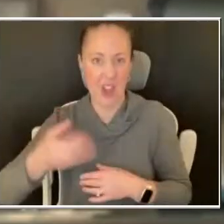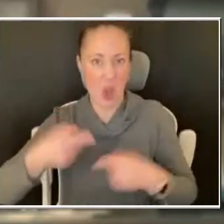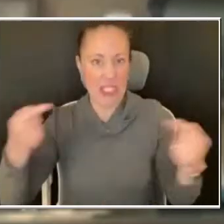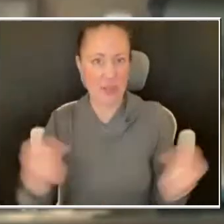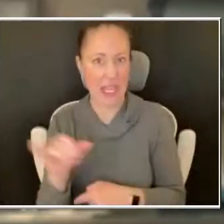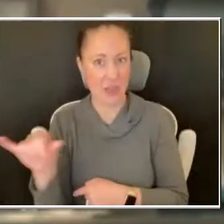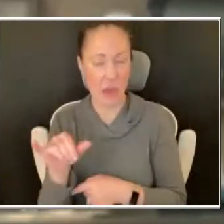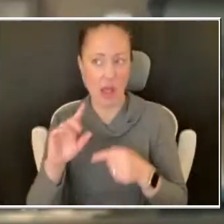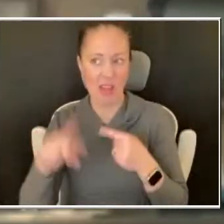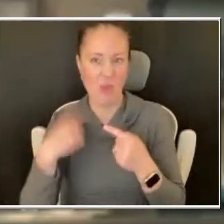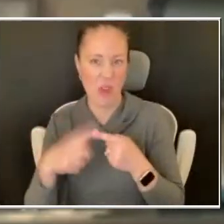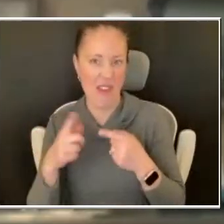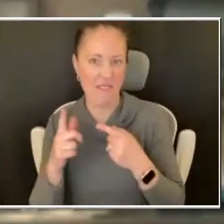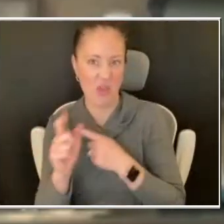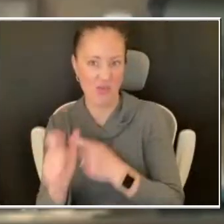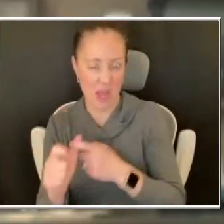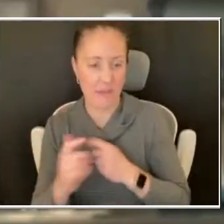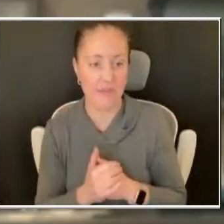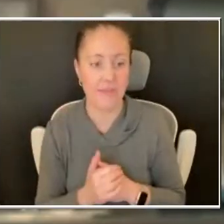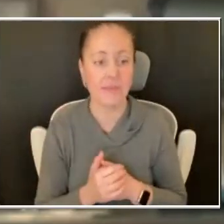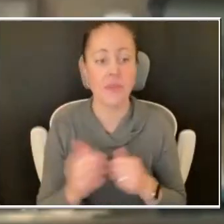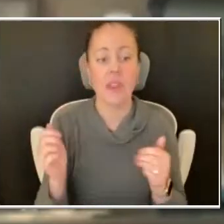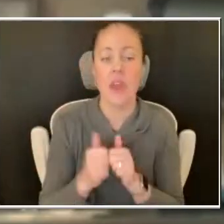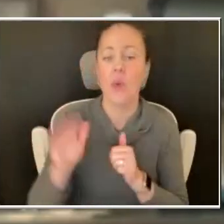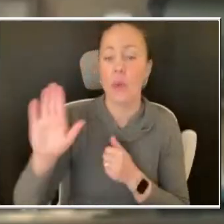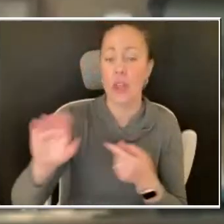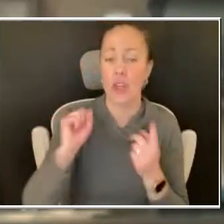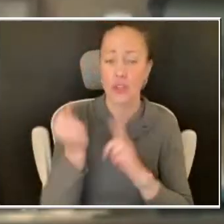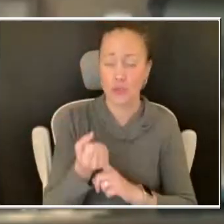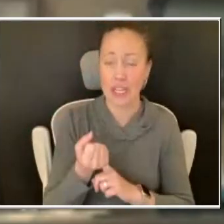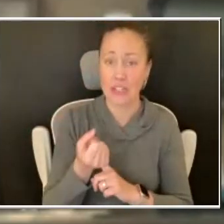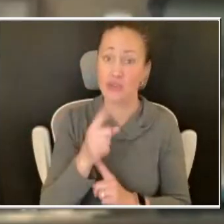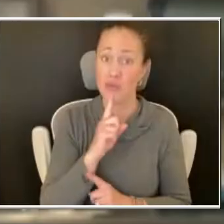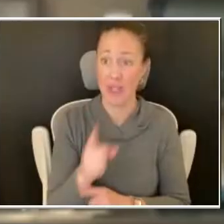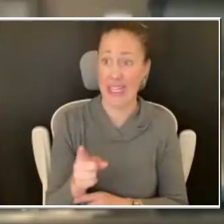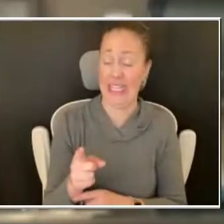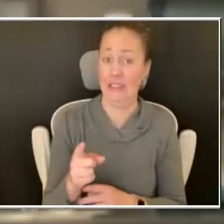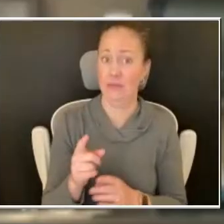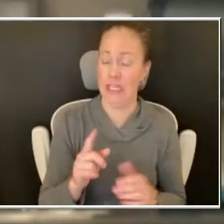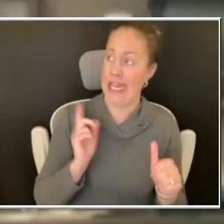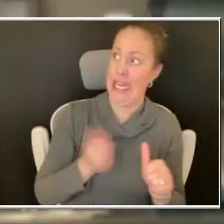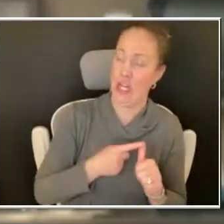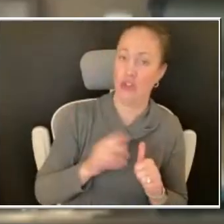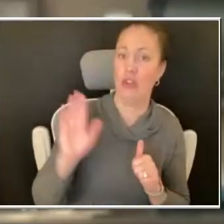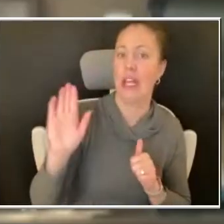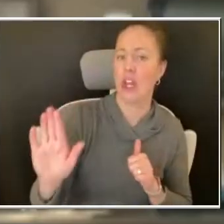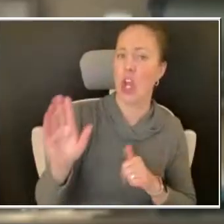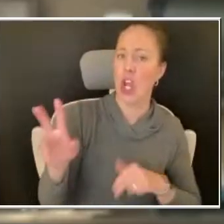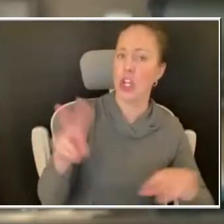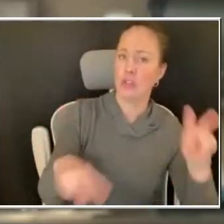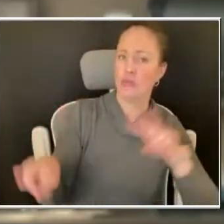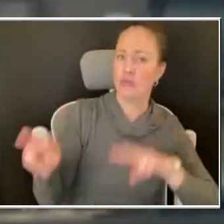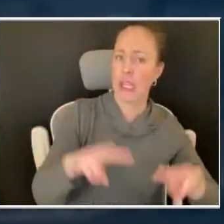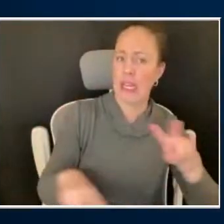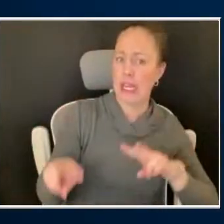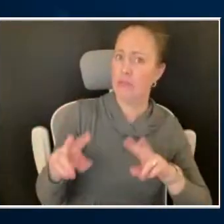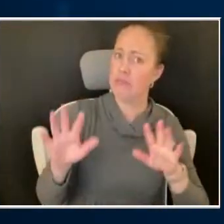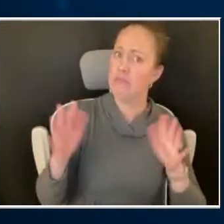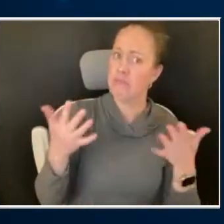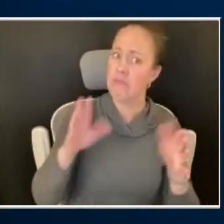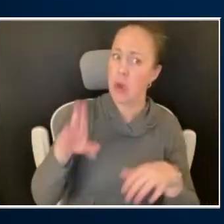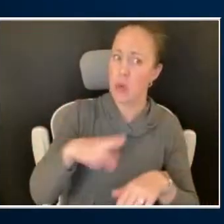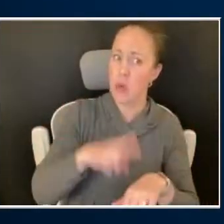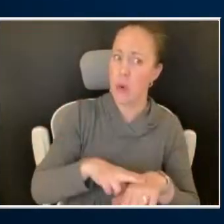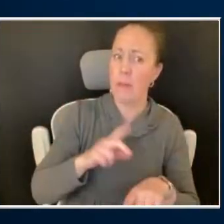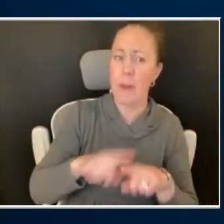And then sometimes they can, in her case, be in combination. And initially, her screening exams were actually normal, but she